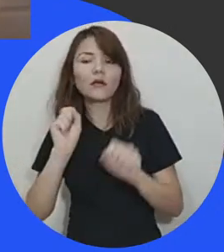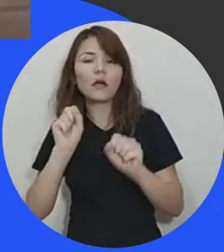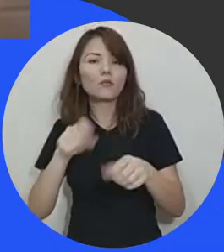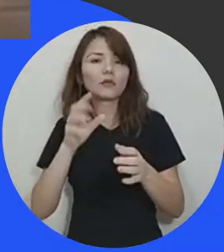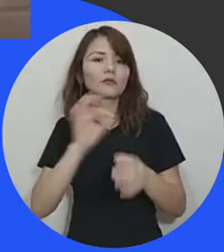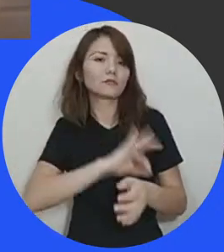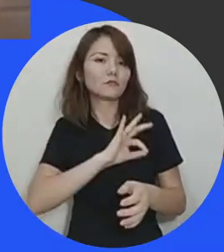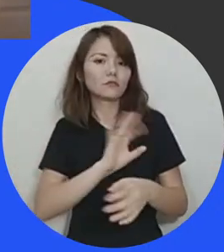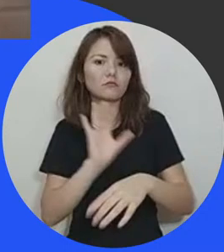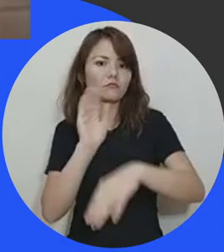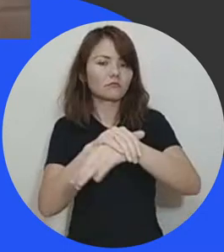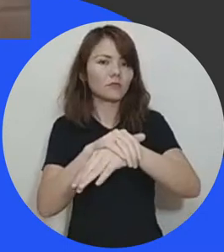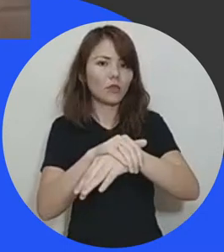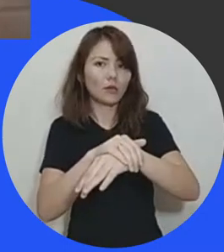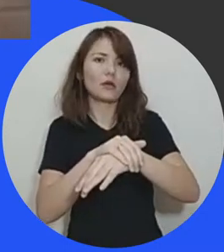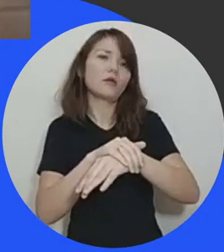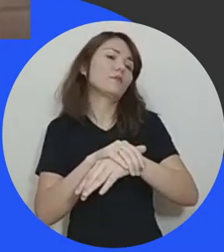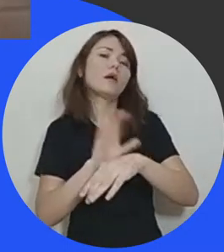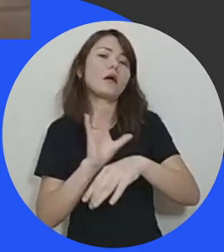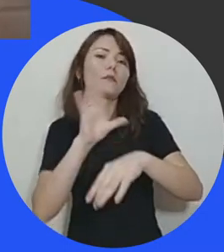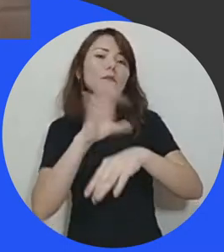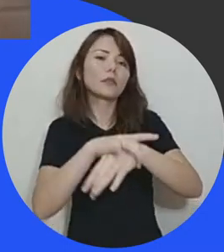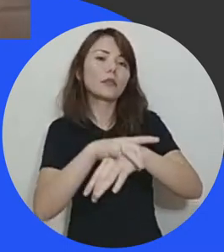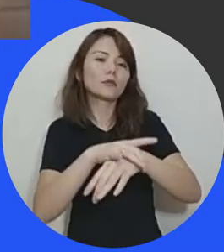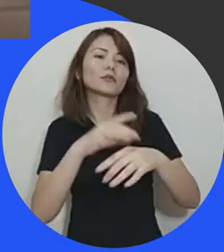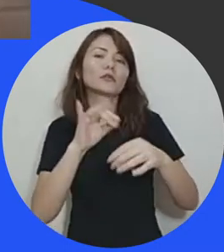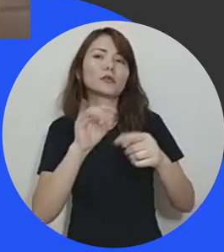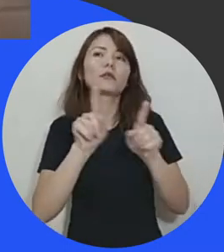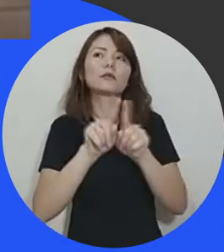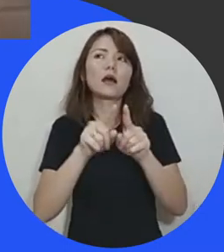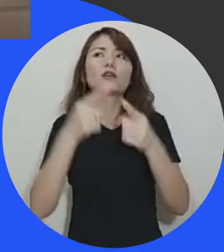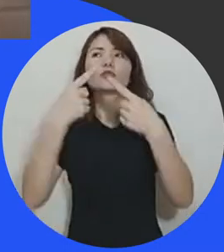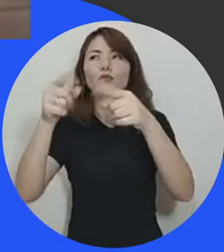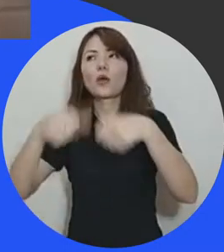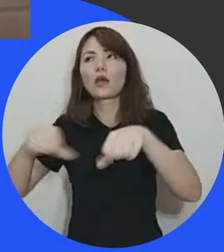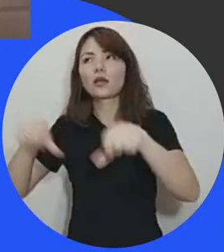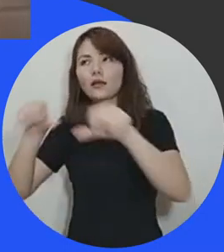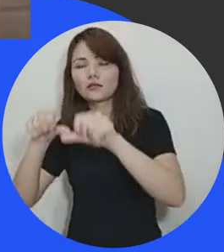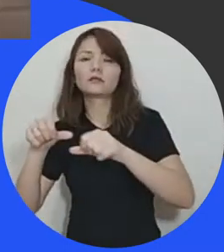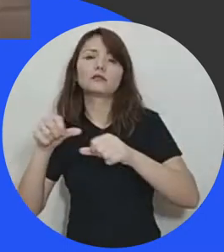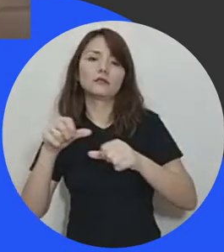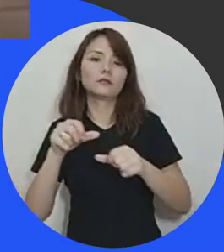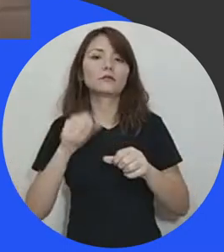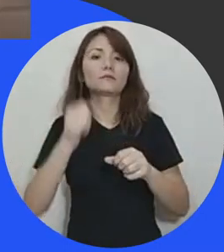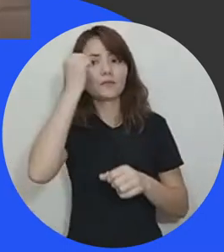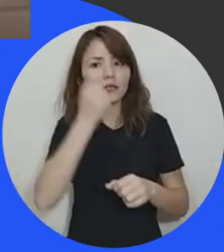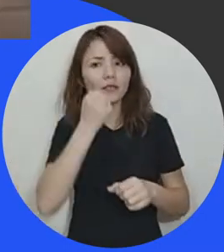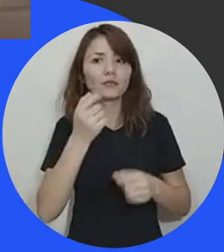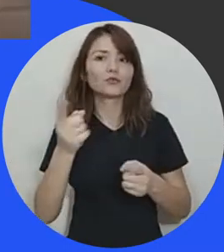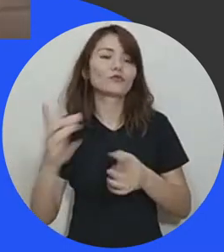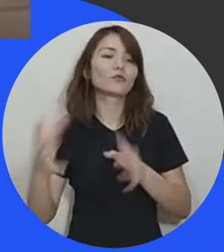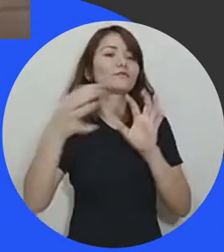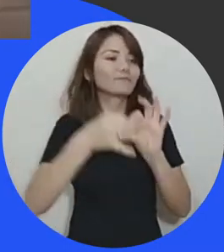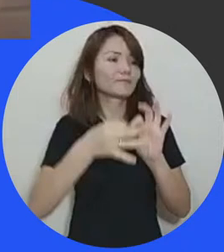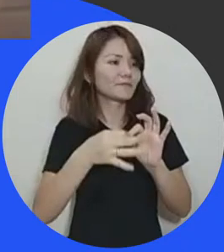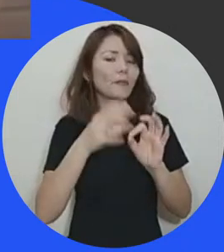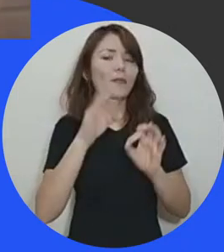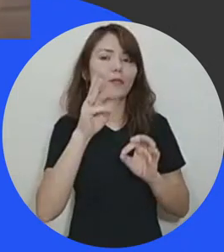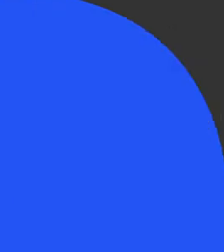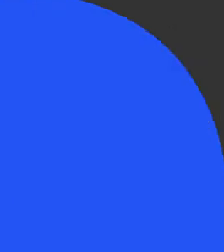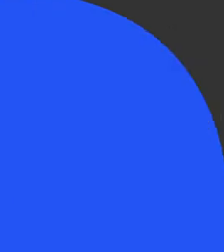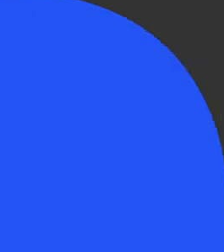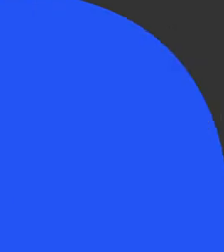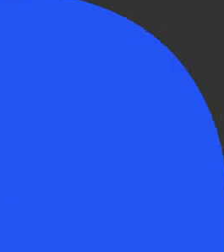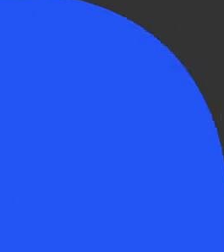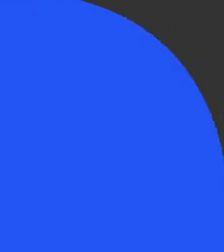Thomas. It's great to have you here with us. Thanks for joining us. Thank you. It's my pleasure. I'm just going to start sharing my screen now. Yeah.